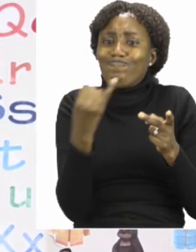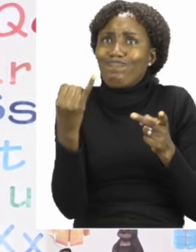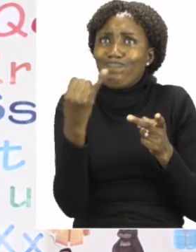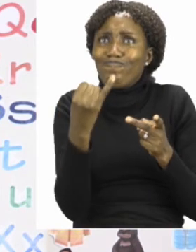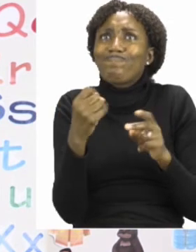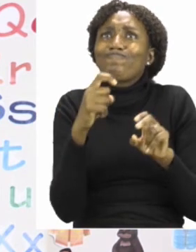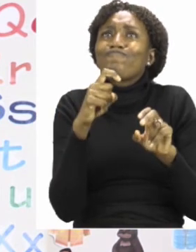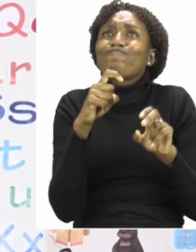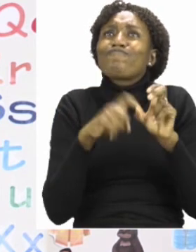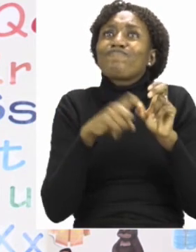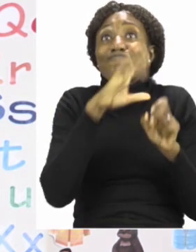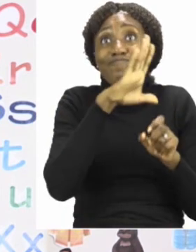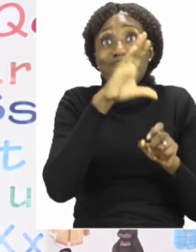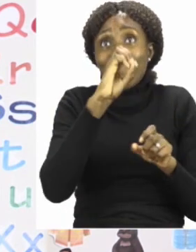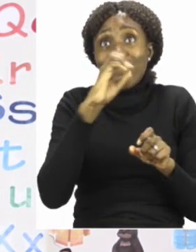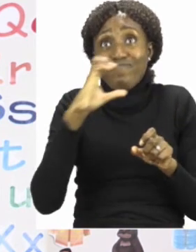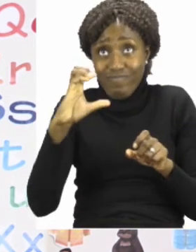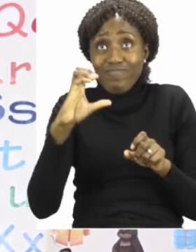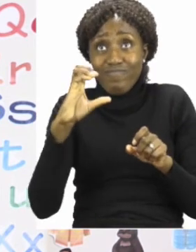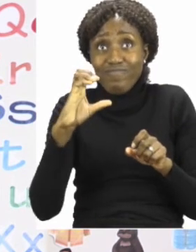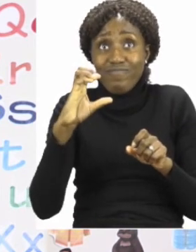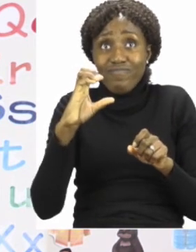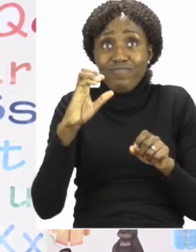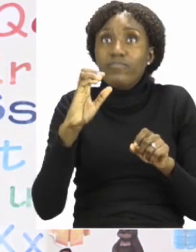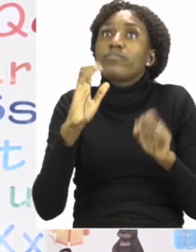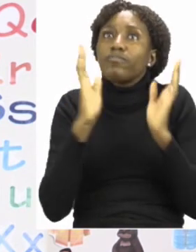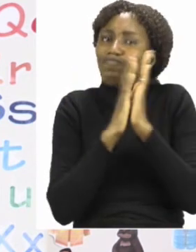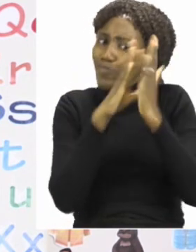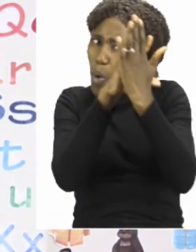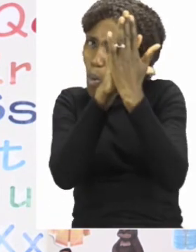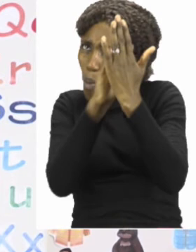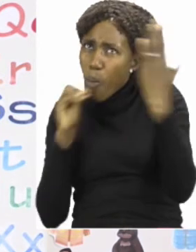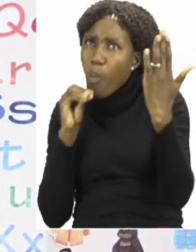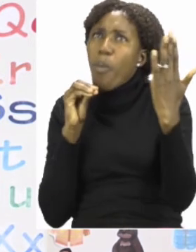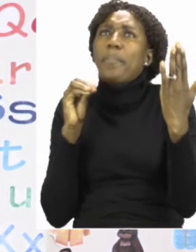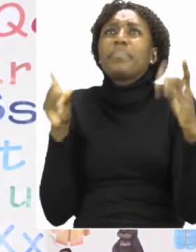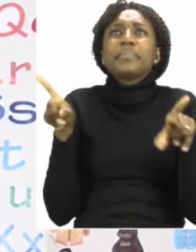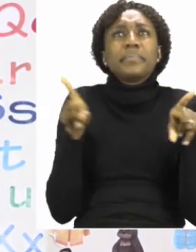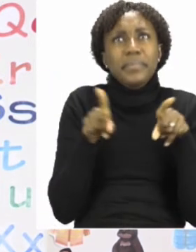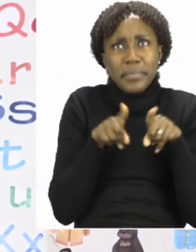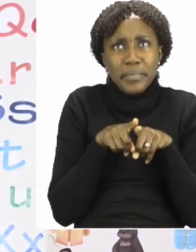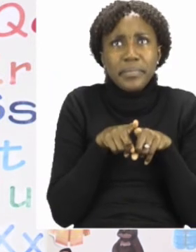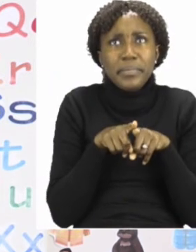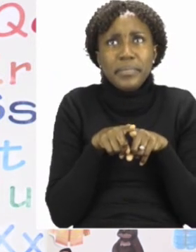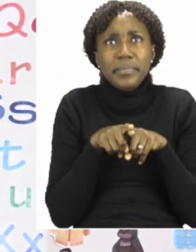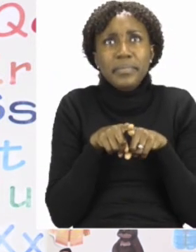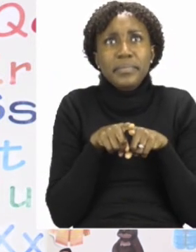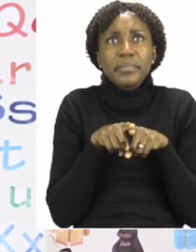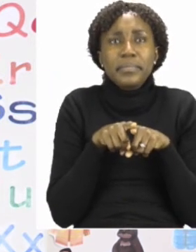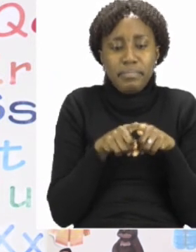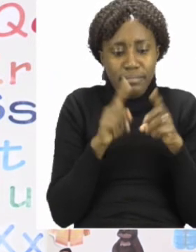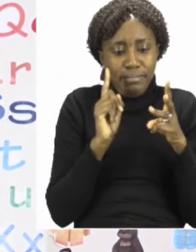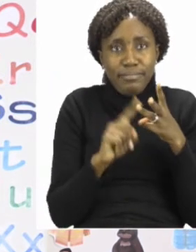Namibian 50-cent coin. Don't forget to put the words that are there as well. After that, I'd like